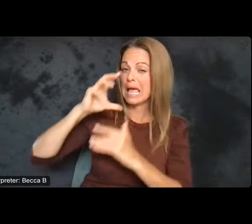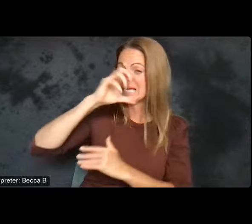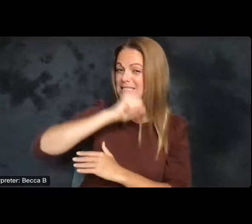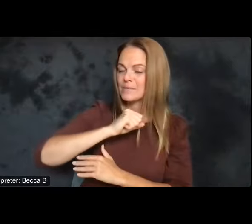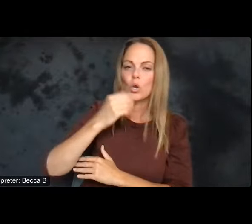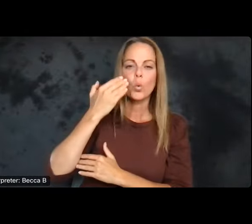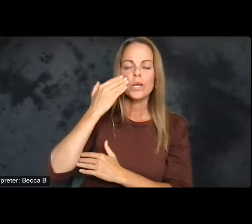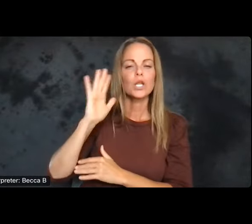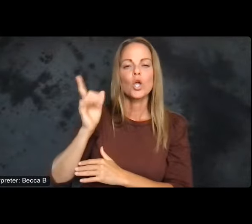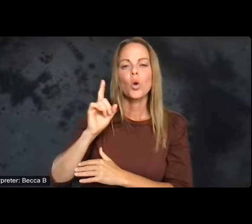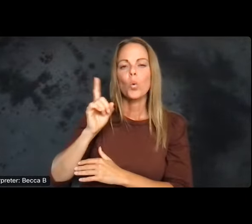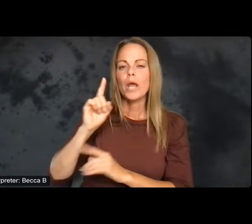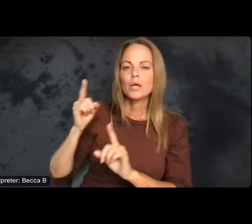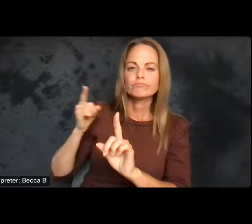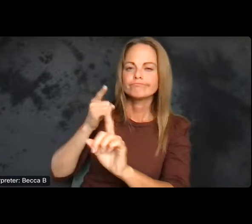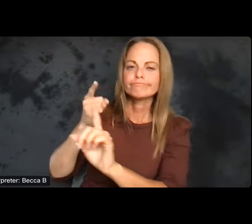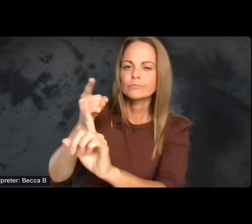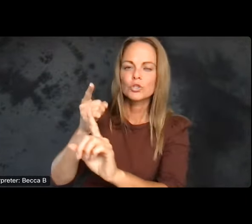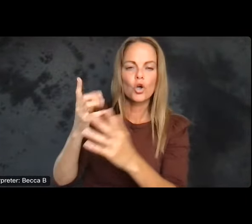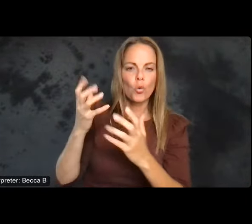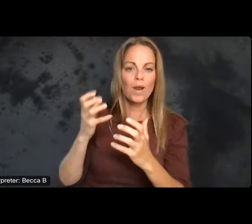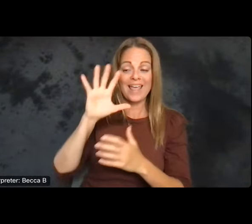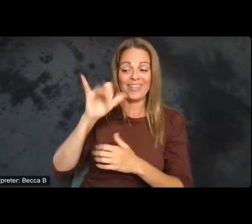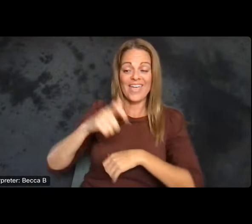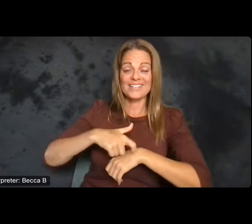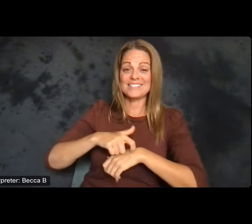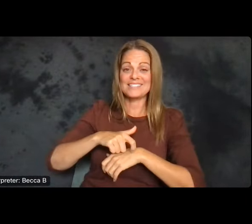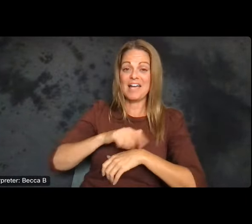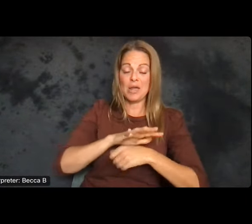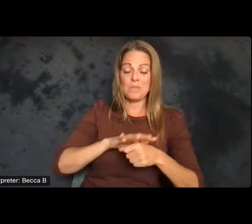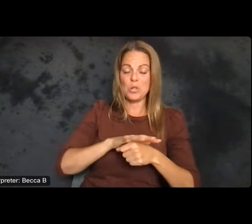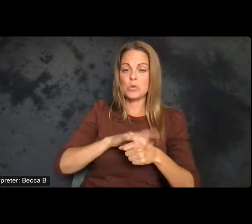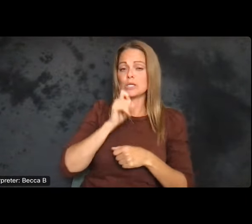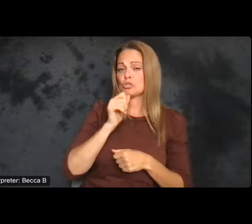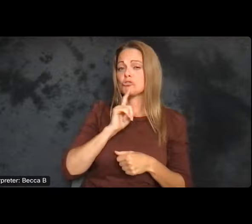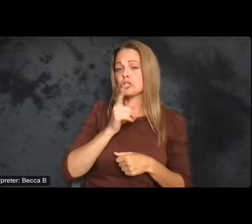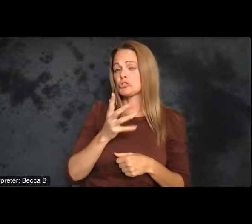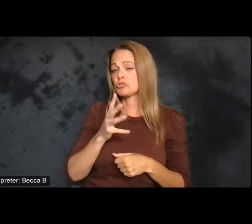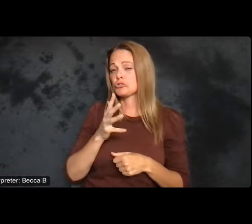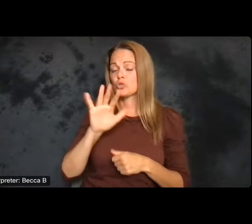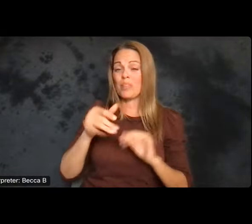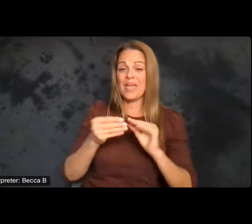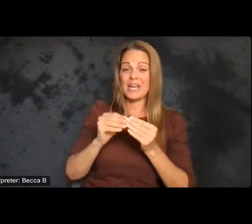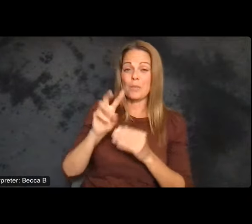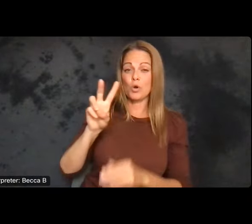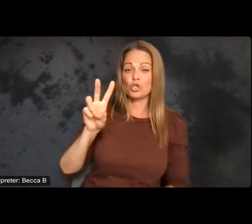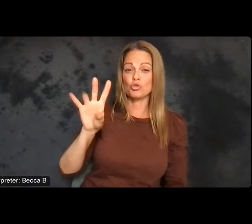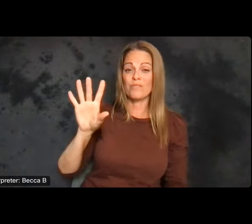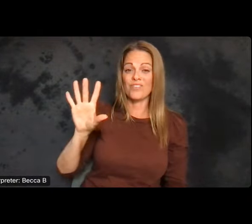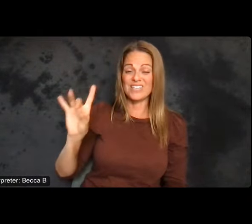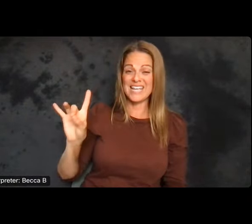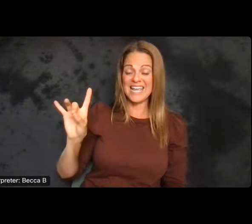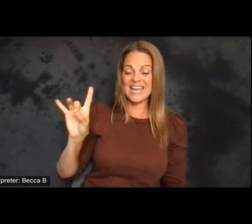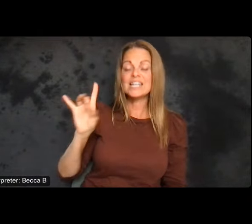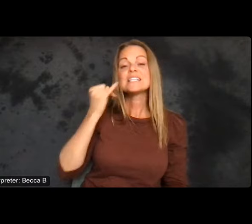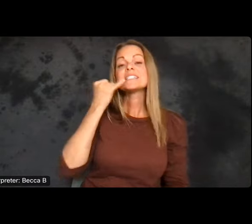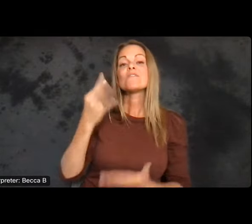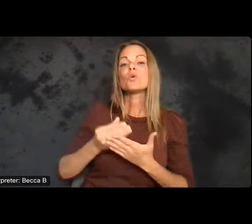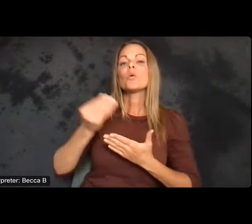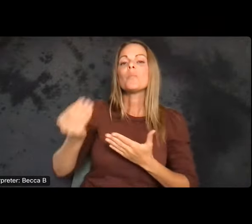might go, where we might locate this at the time. So that number of 258 is proposed if you were to buy land and build on that new